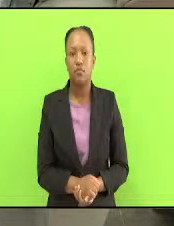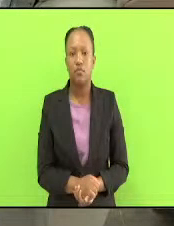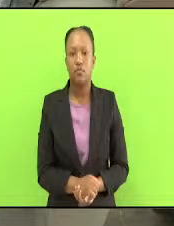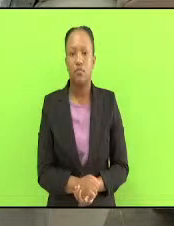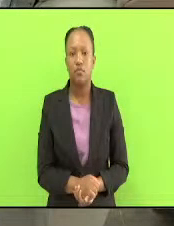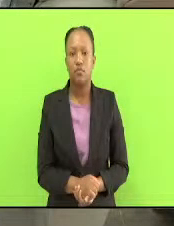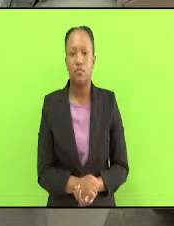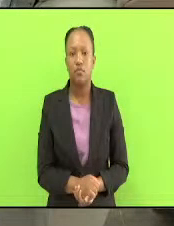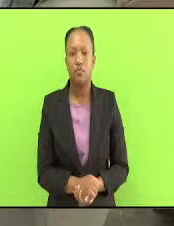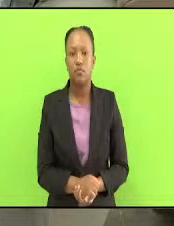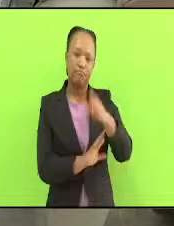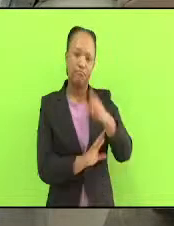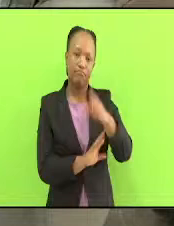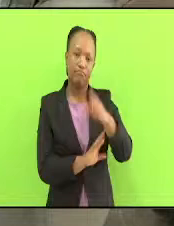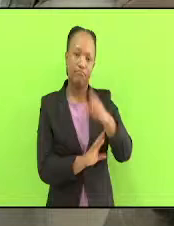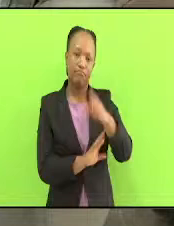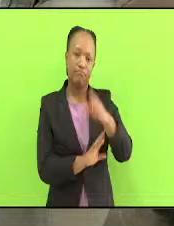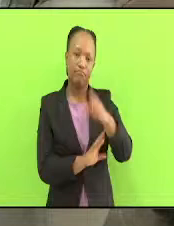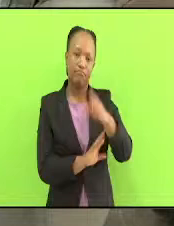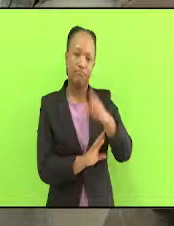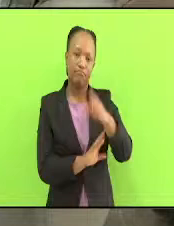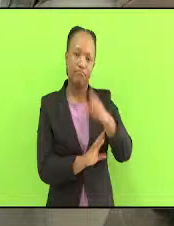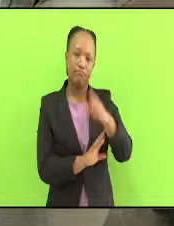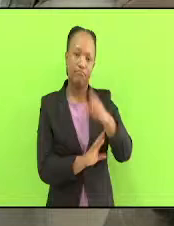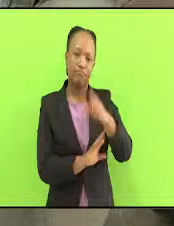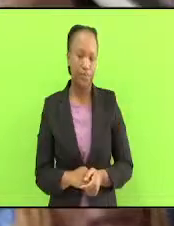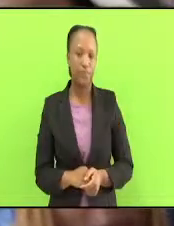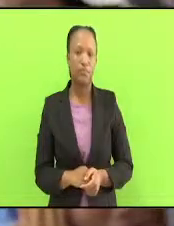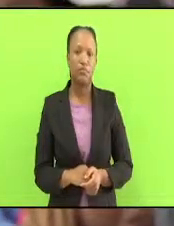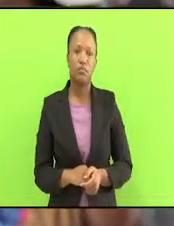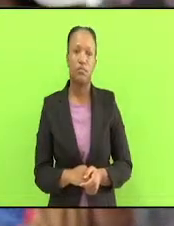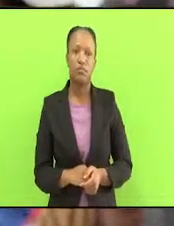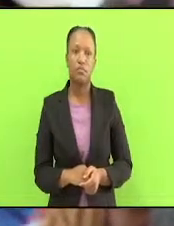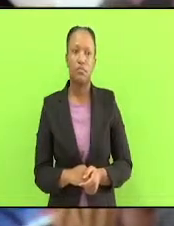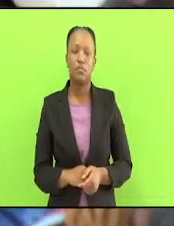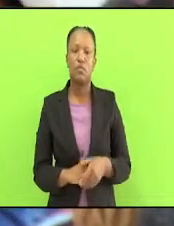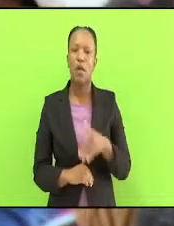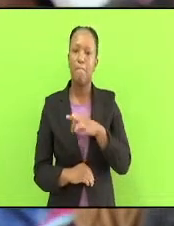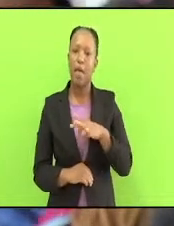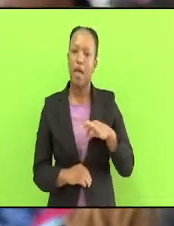Dumelang bagolo, motsamaisa tiro, Honorable Mayor.